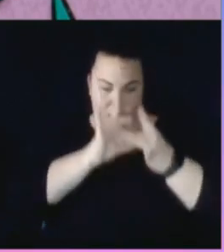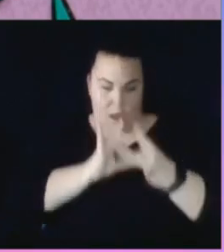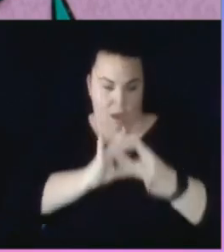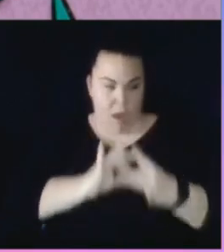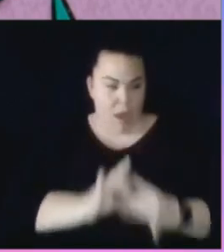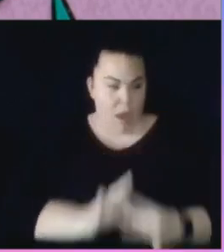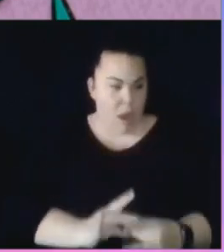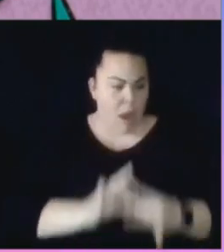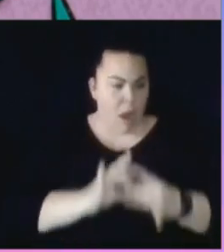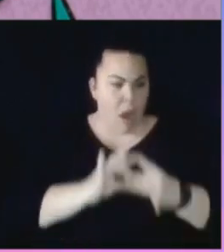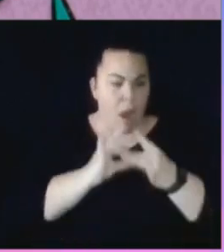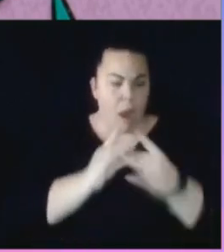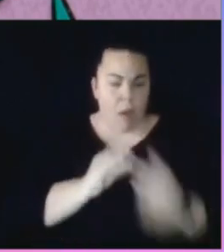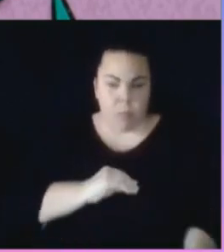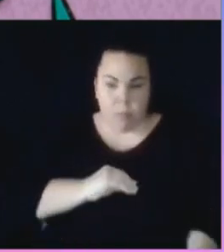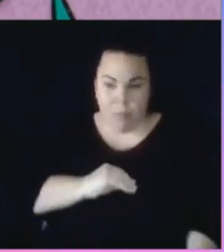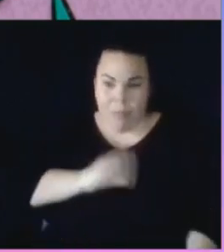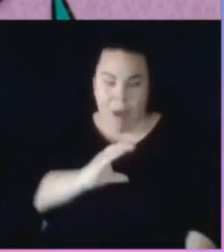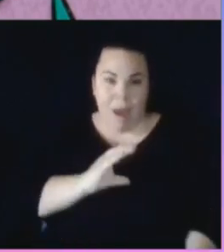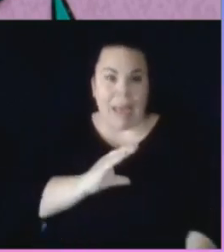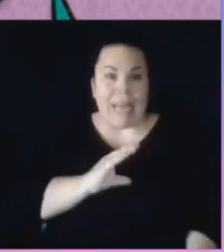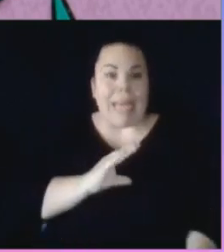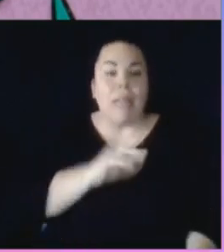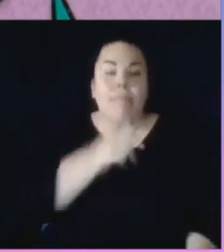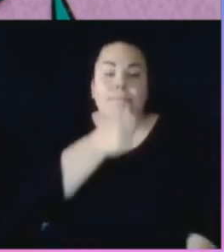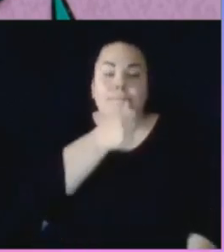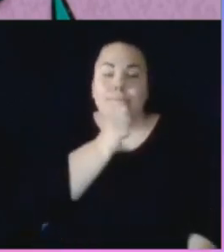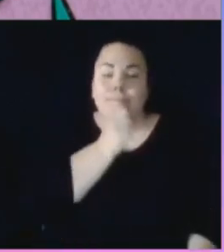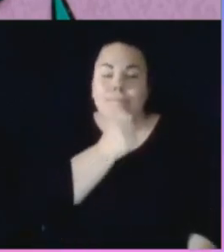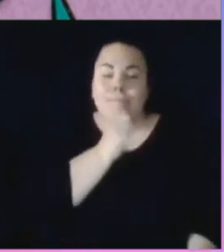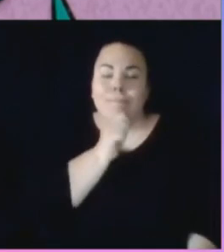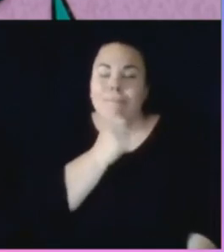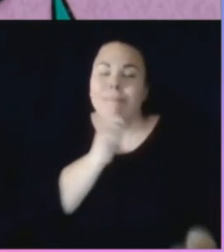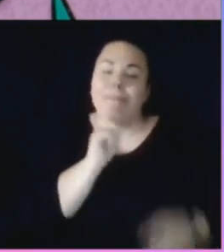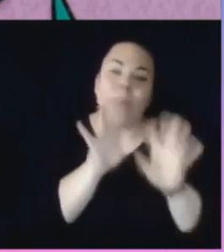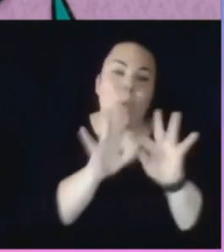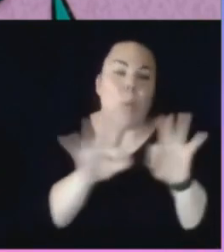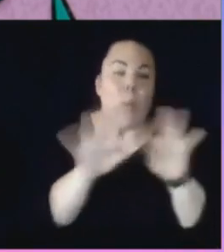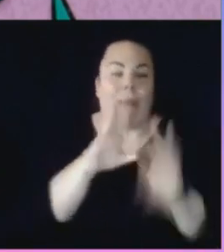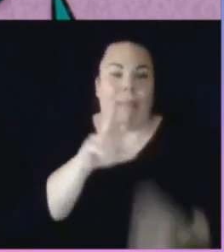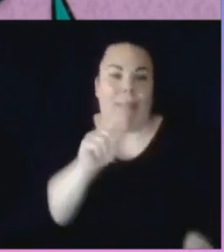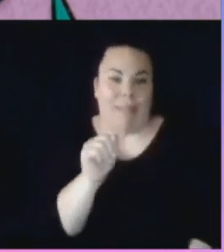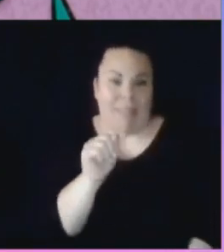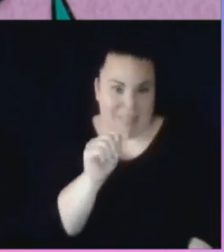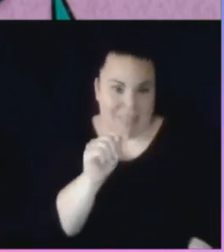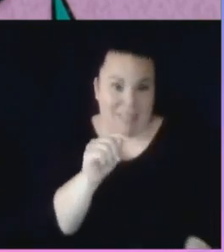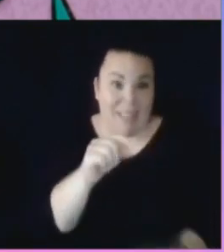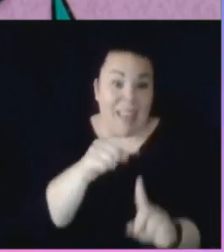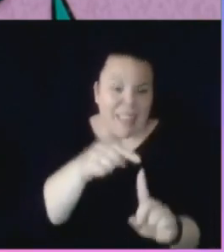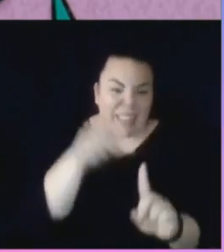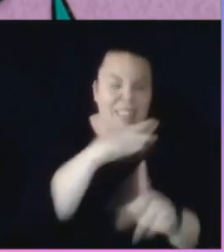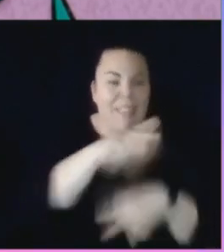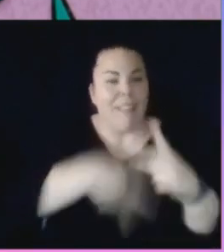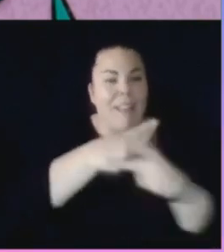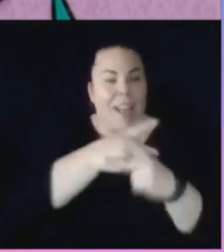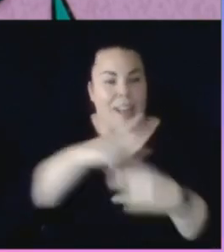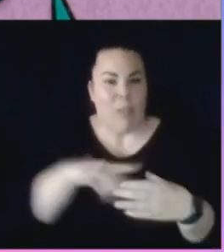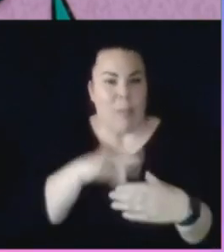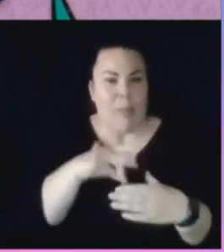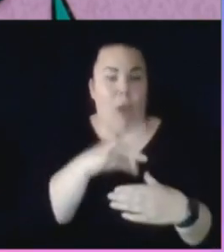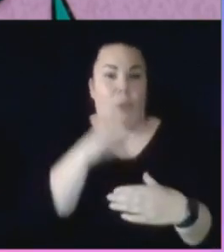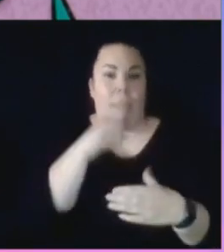It's worth the social repression and the prejudice. And I think that that kind of spirit is the spirit that moves me to say moving beyond the gender